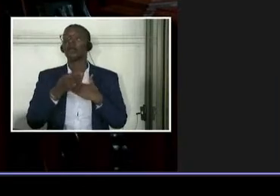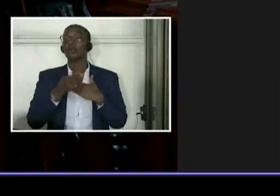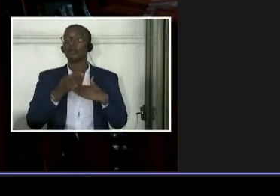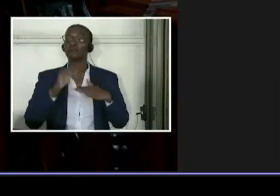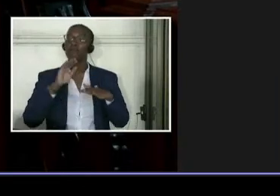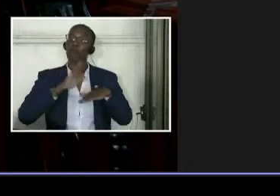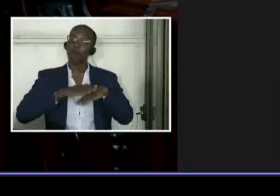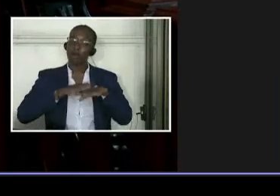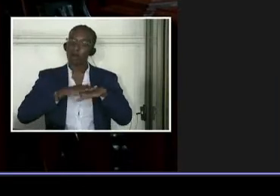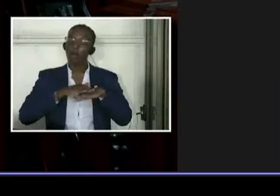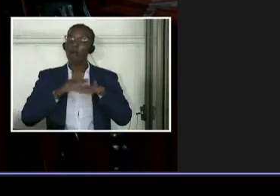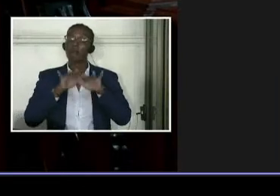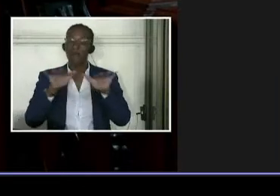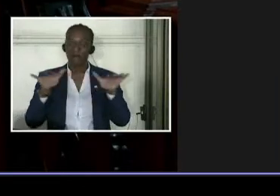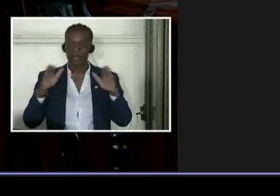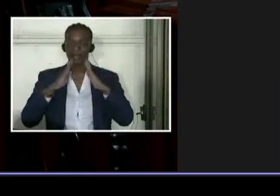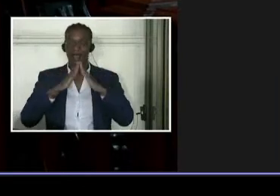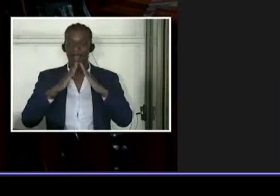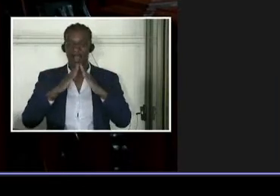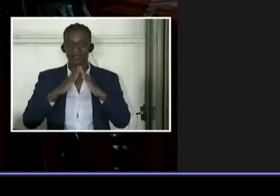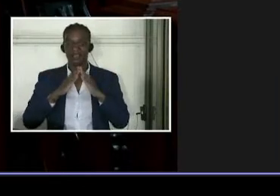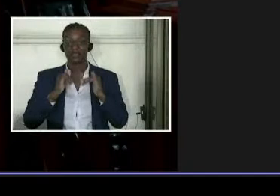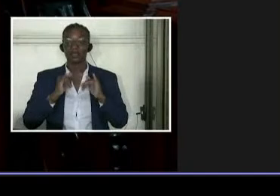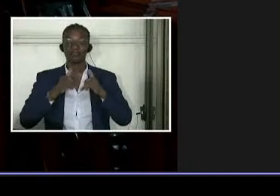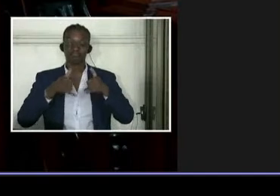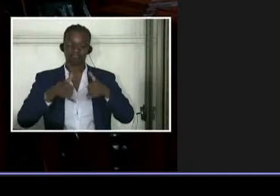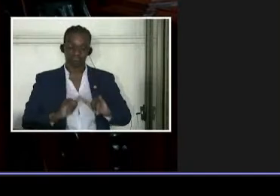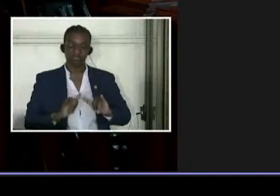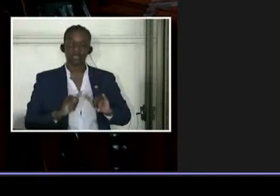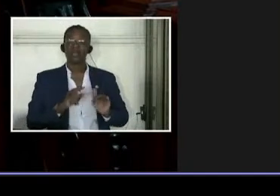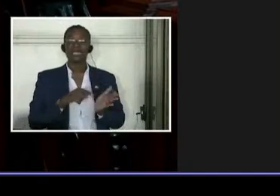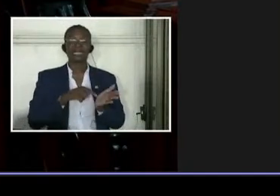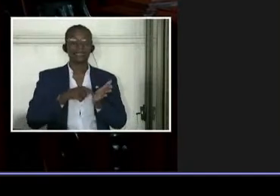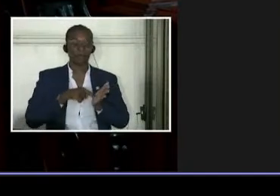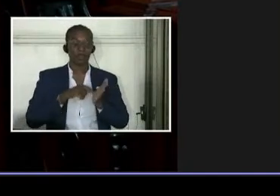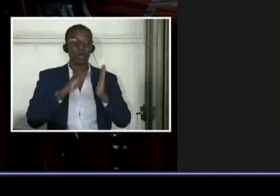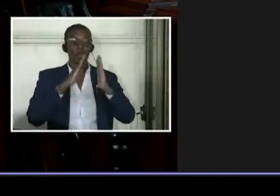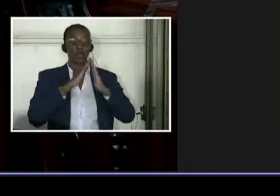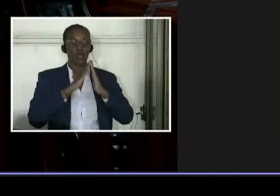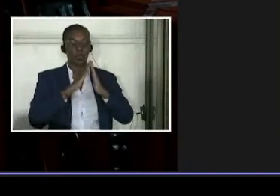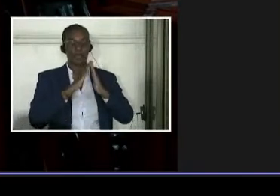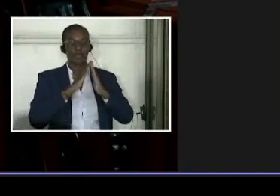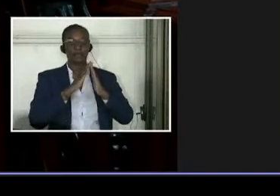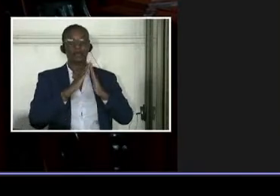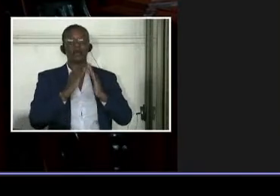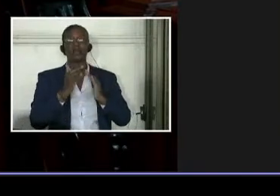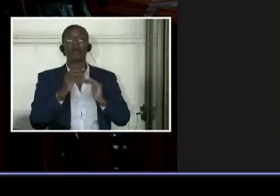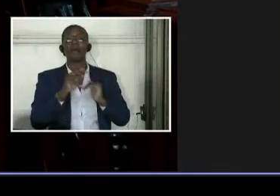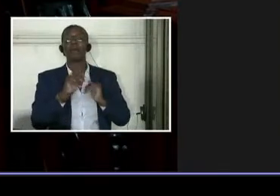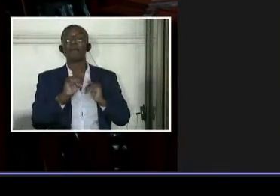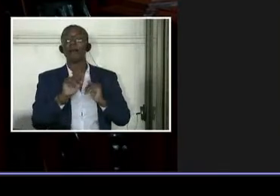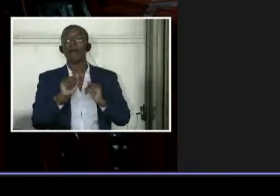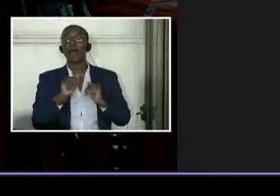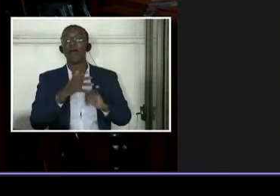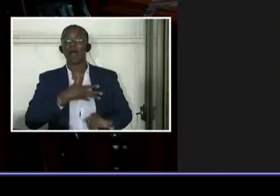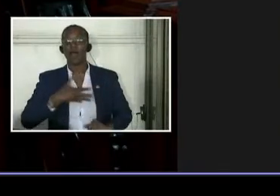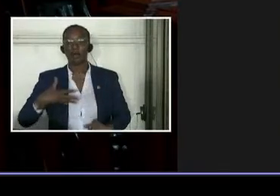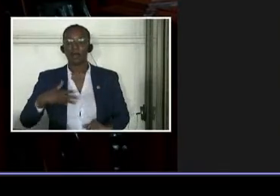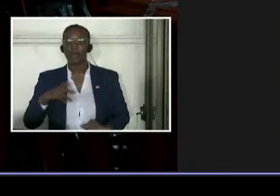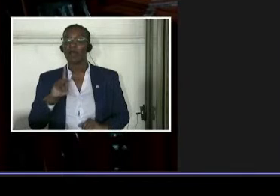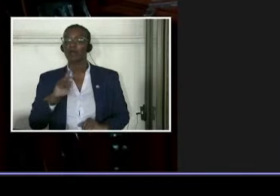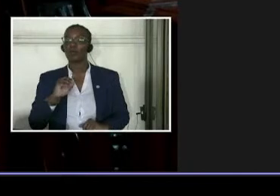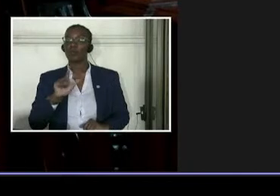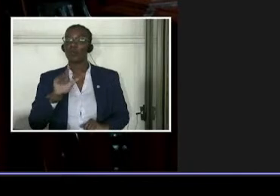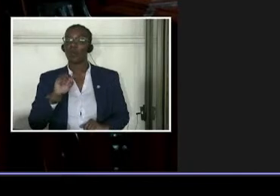much publicized Alio Ridge housing project, we remain indebted to the Human Settlement Minister, Mamuloko Kubai. A collaborative